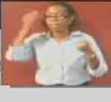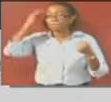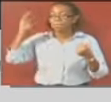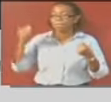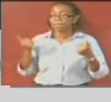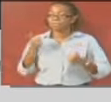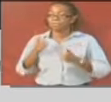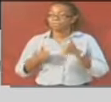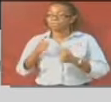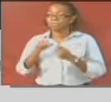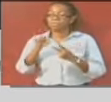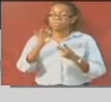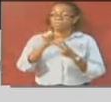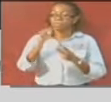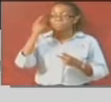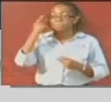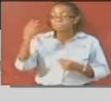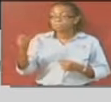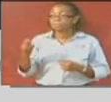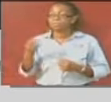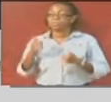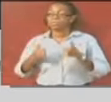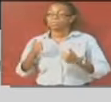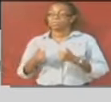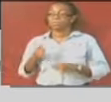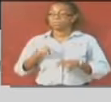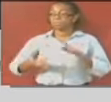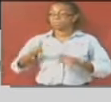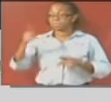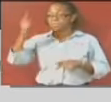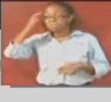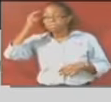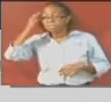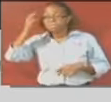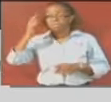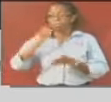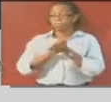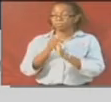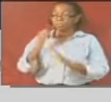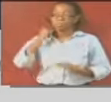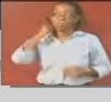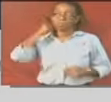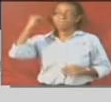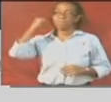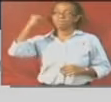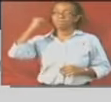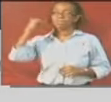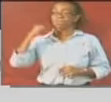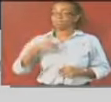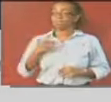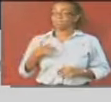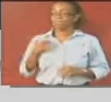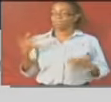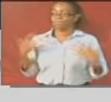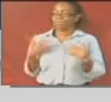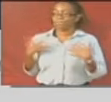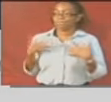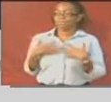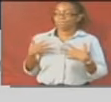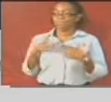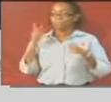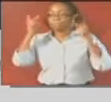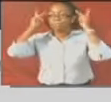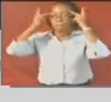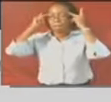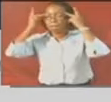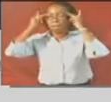health at both the individual and the societal level. It fuels mistrust and fear and anxiety and panic and can